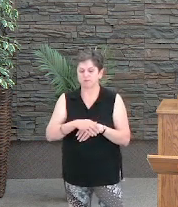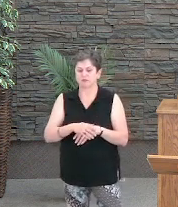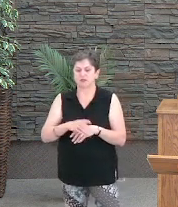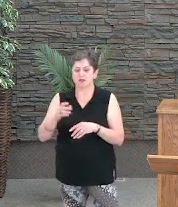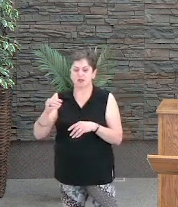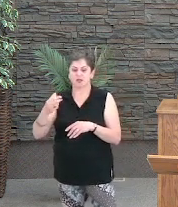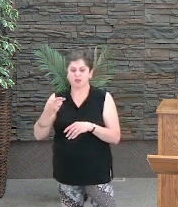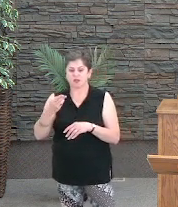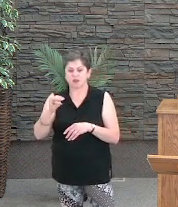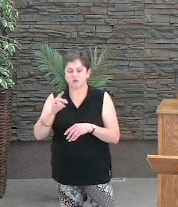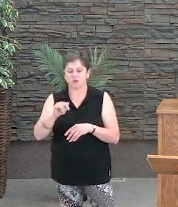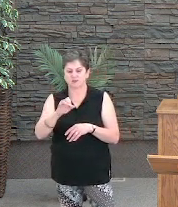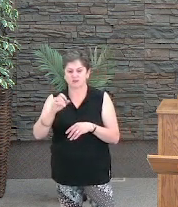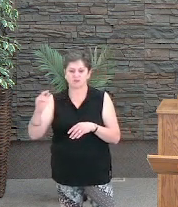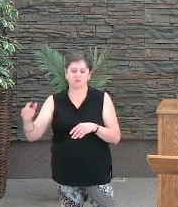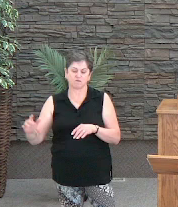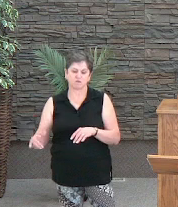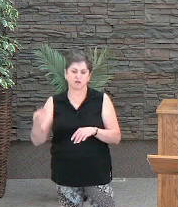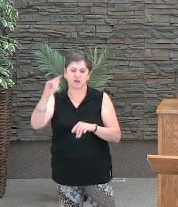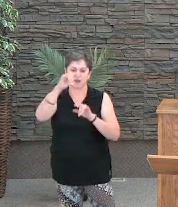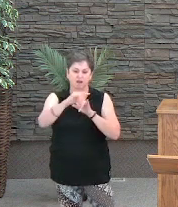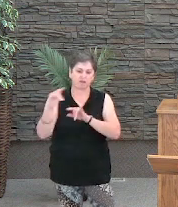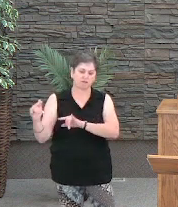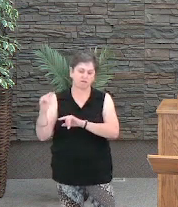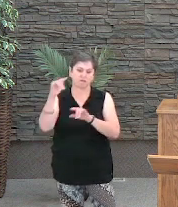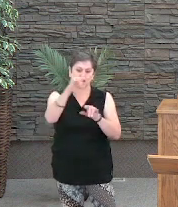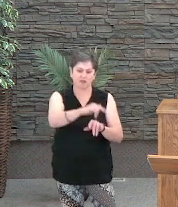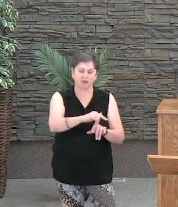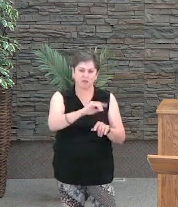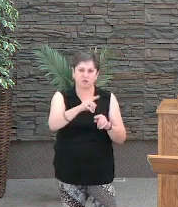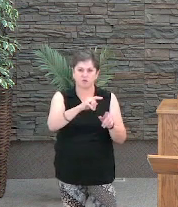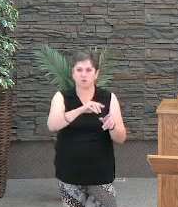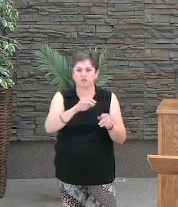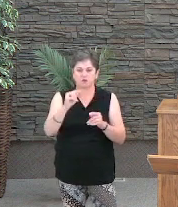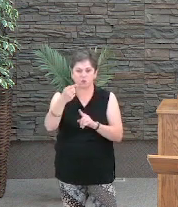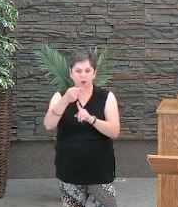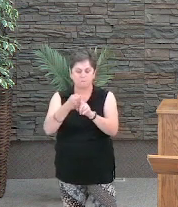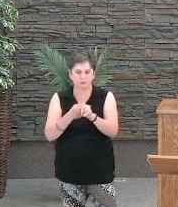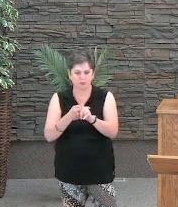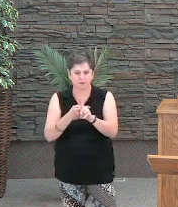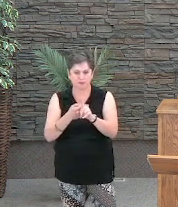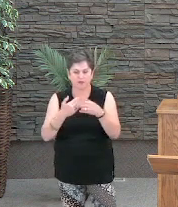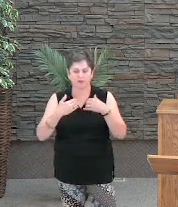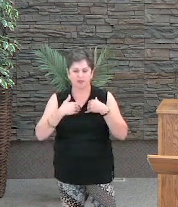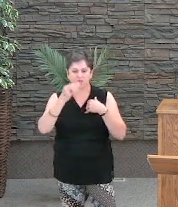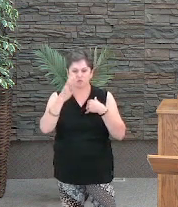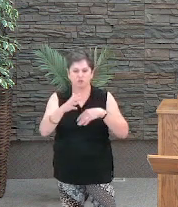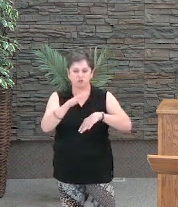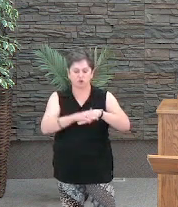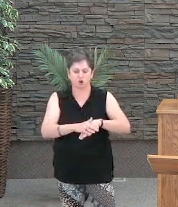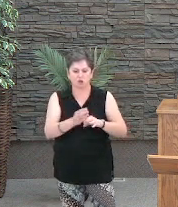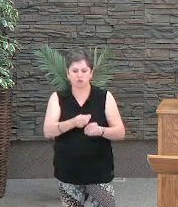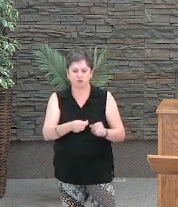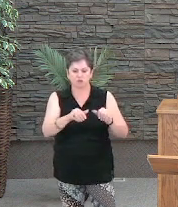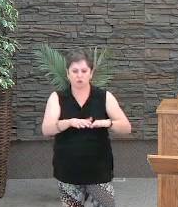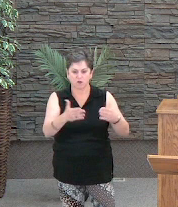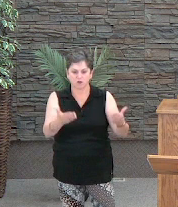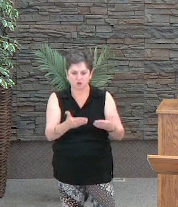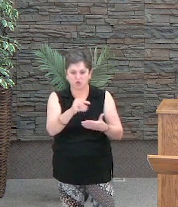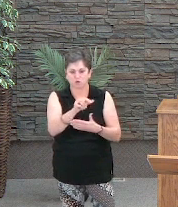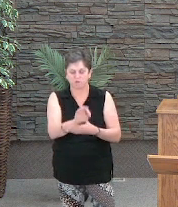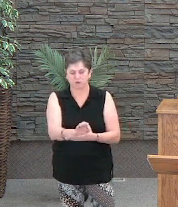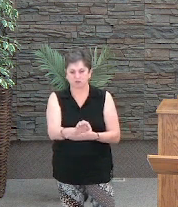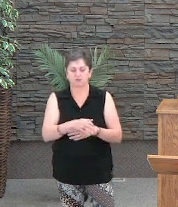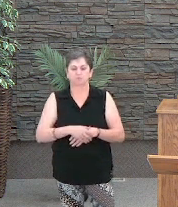1949. Herring and Stainer fly up immediately. And then within the month, they've got a preacher on the ground here